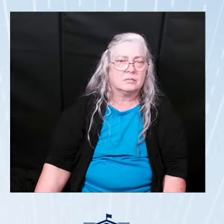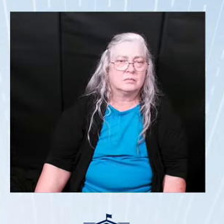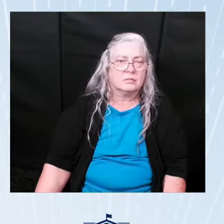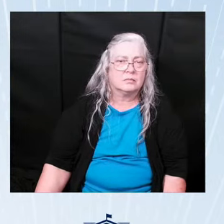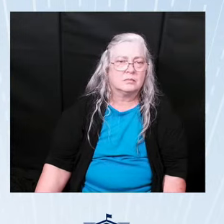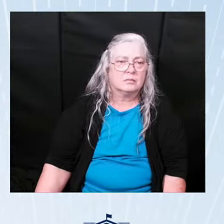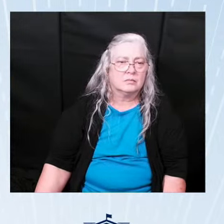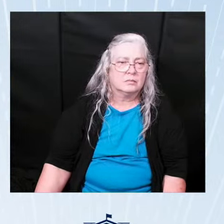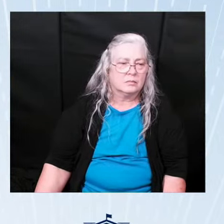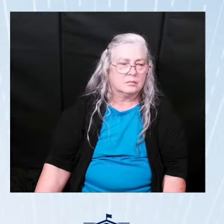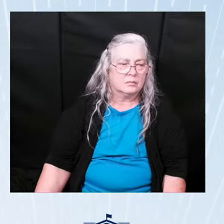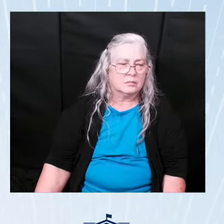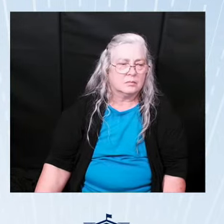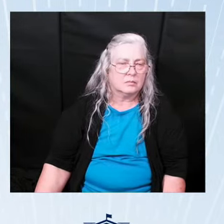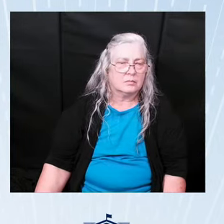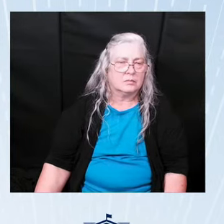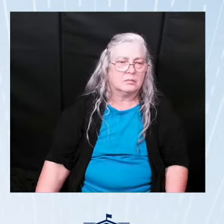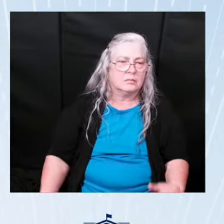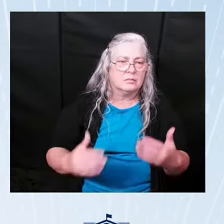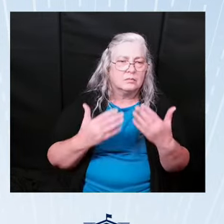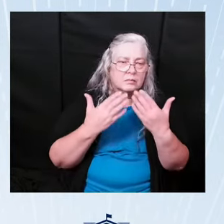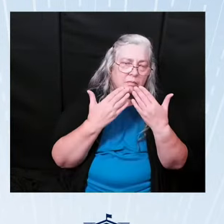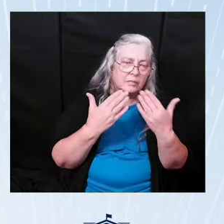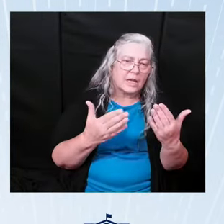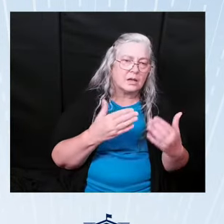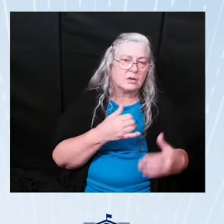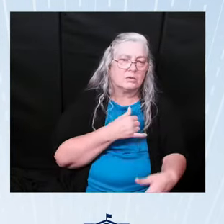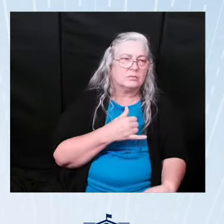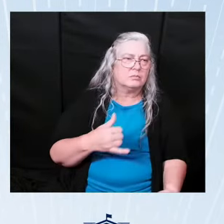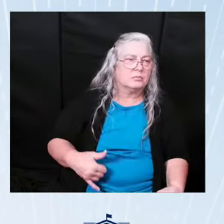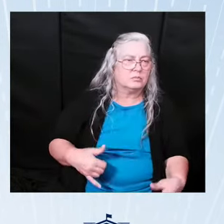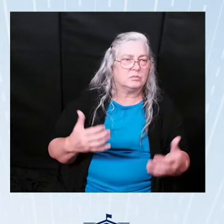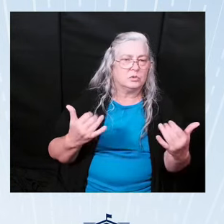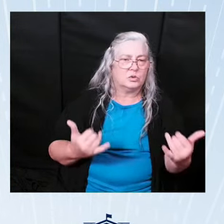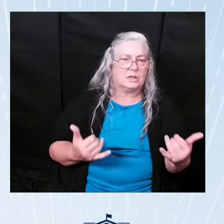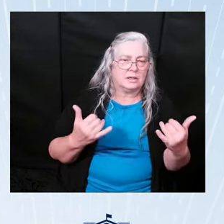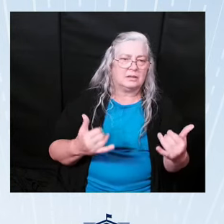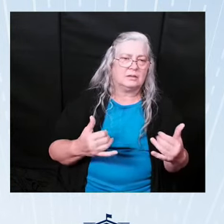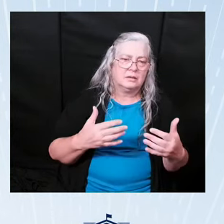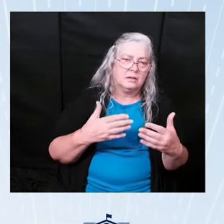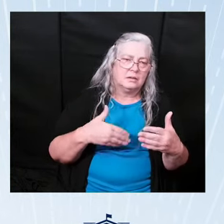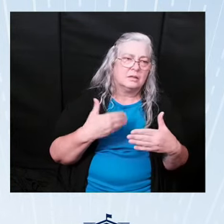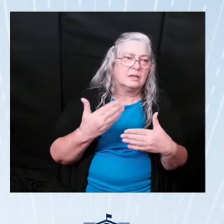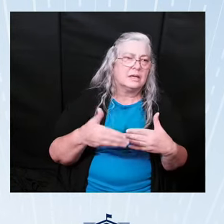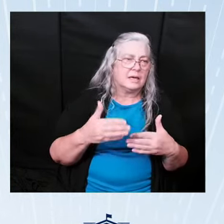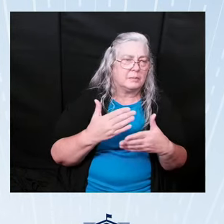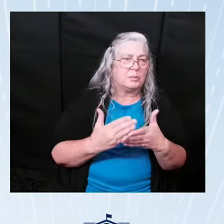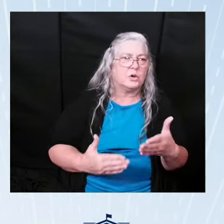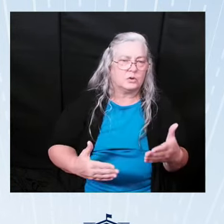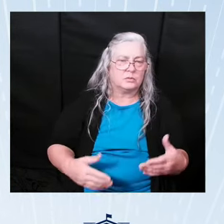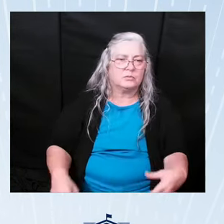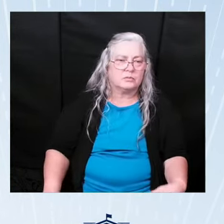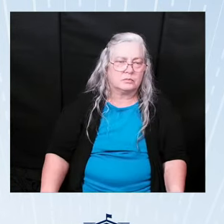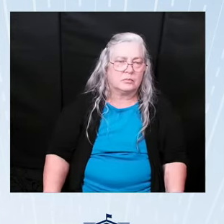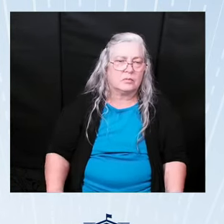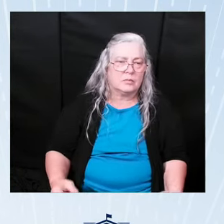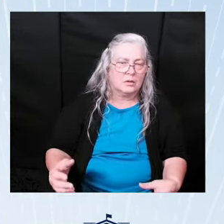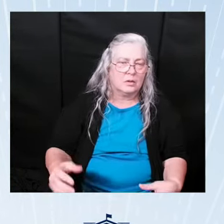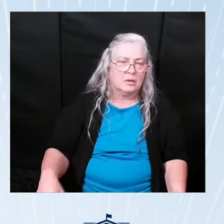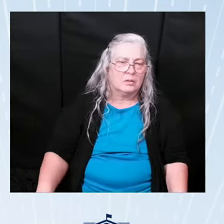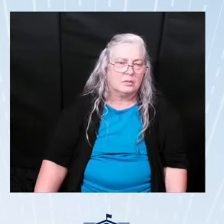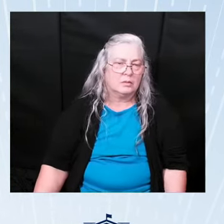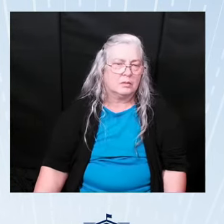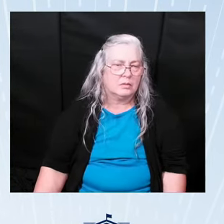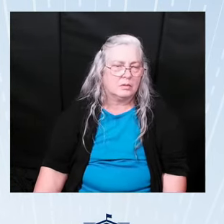Thank you so much, Mayor. We're going to transition to the next portion of our speaking program. This is going to be a spotlight section. So we have three